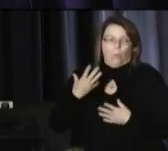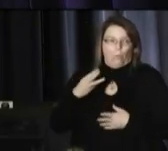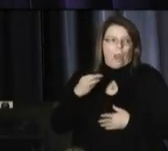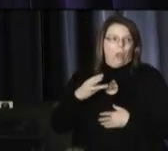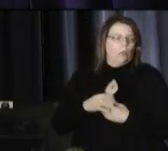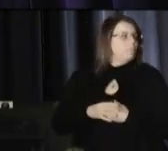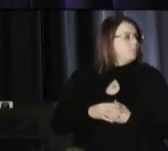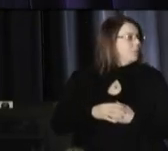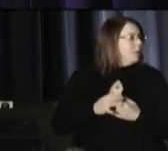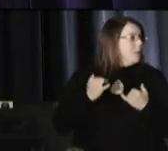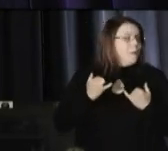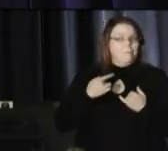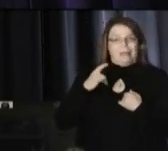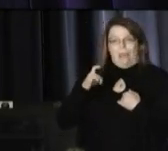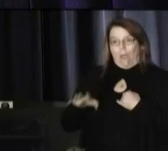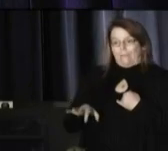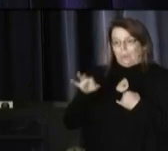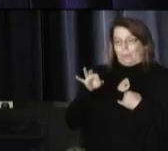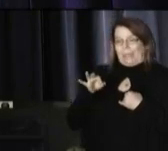But now I have to pick.